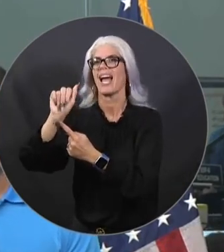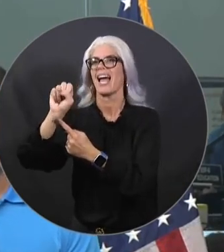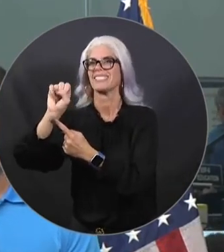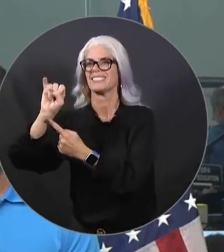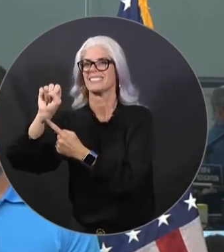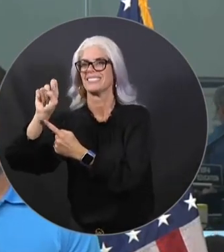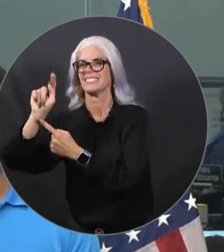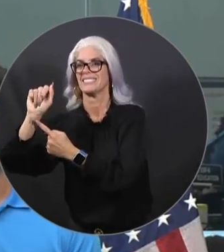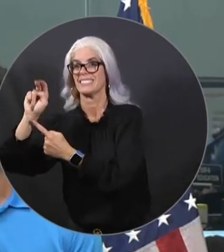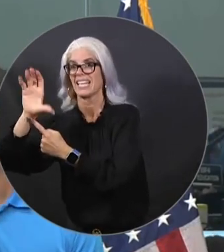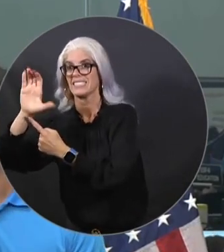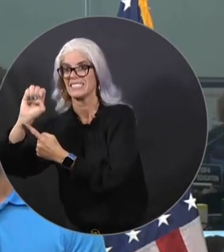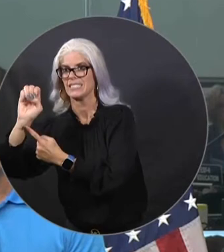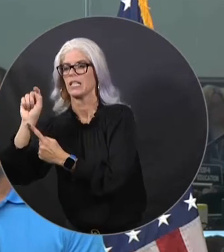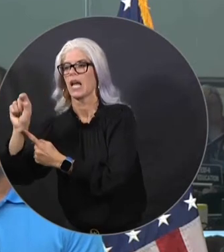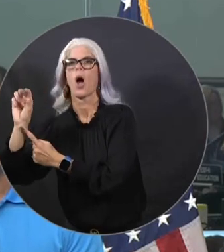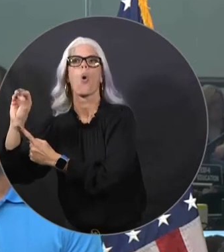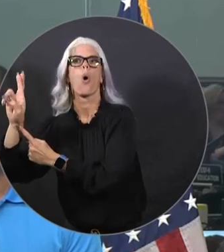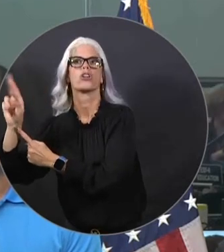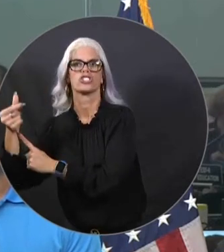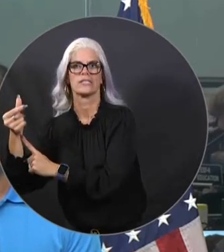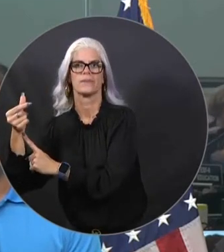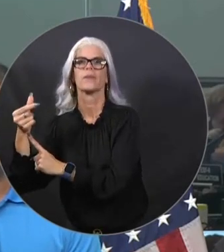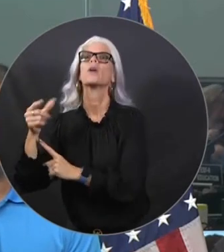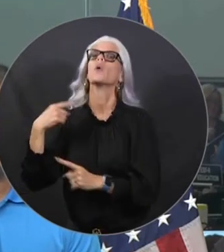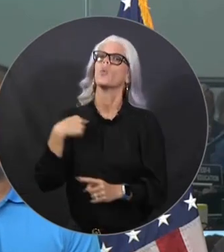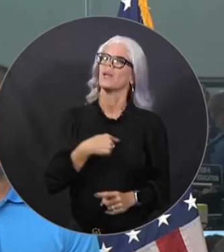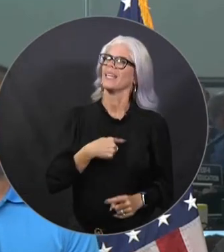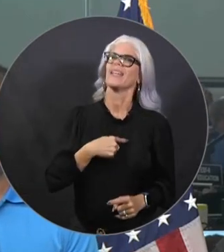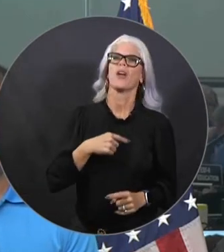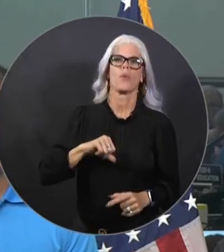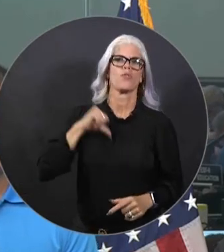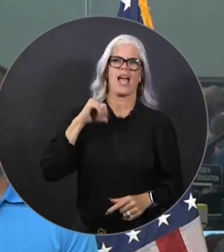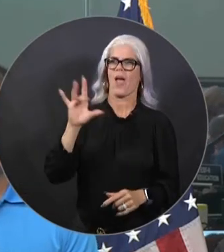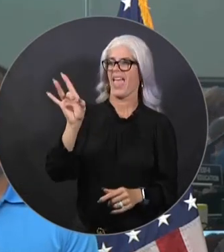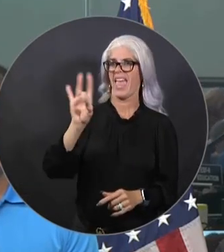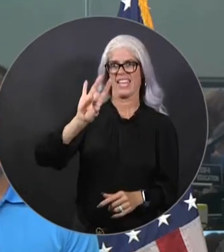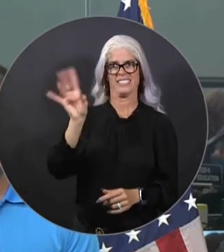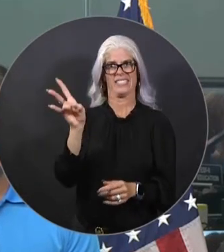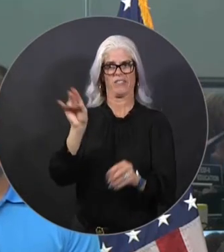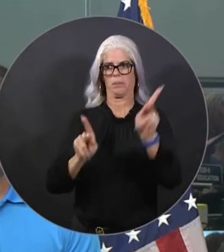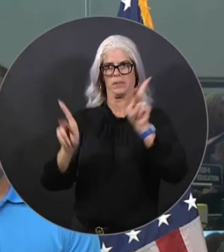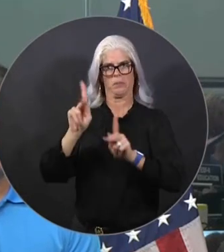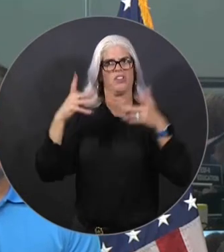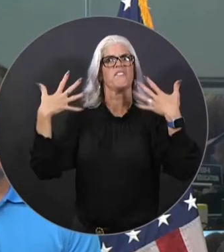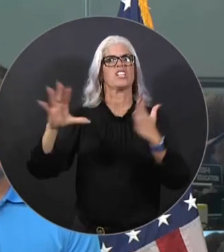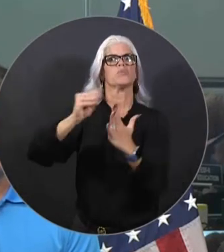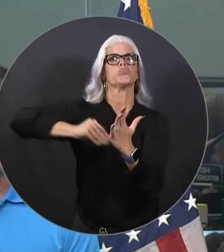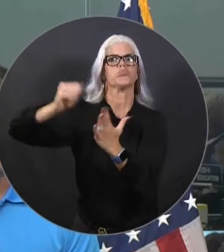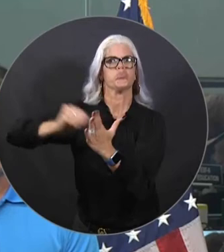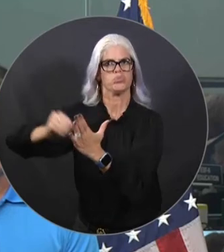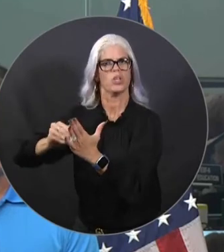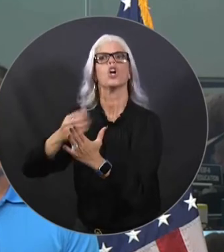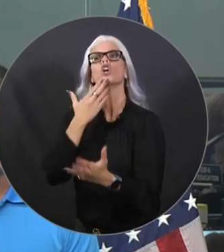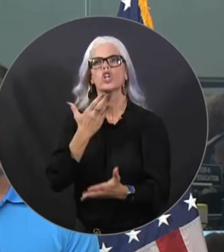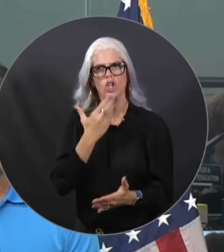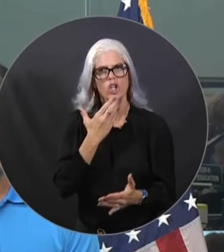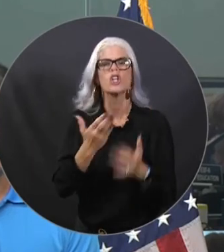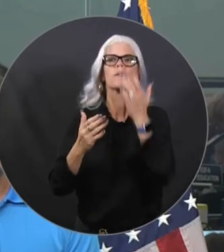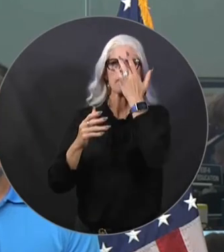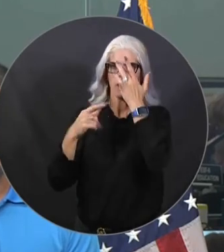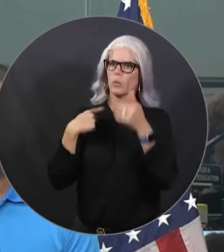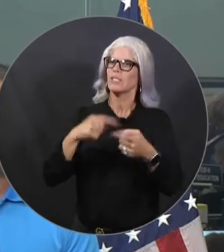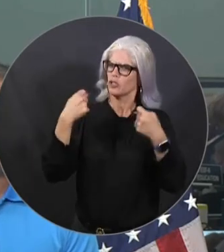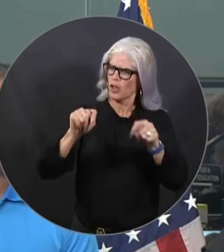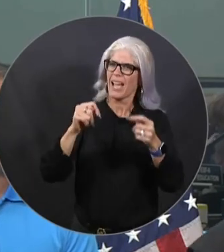Disasterassistance.org. So again, we are proud that 8,700 people have already done that, and we want to continue to do as much as we can via web registration. Again,